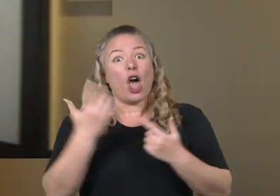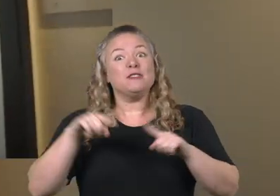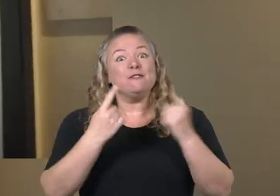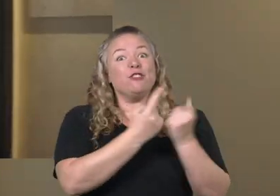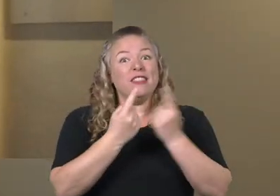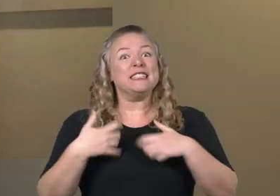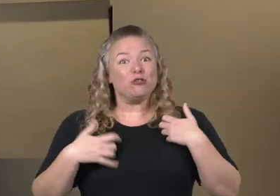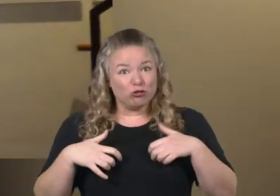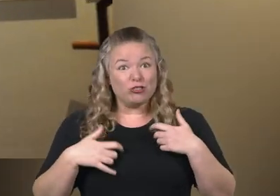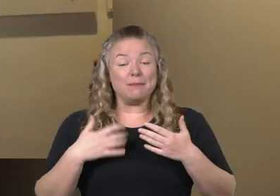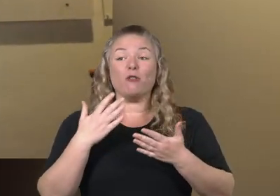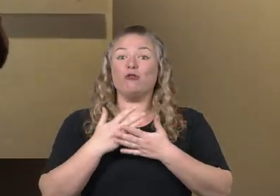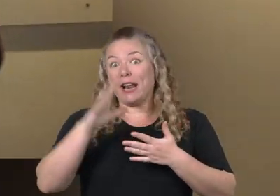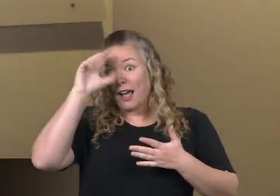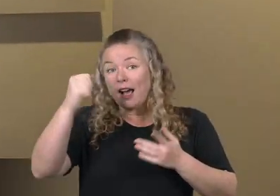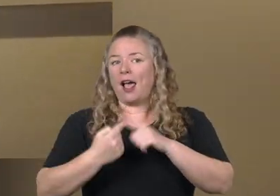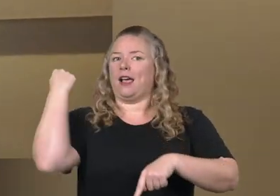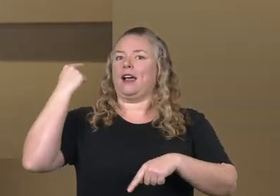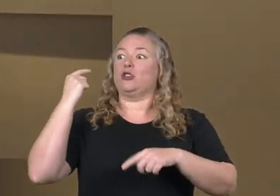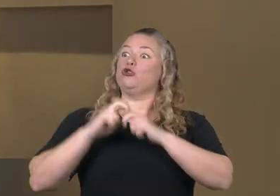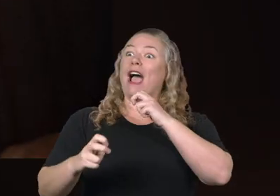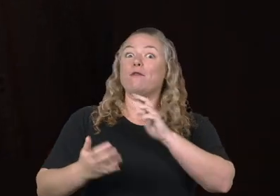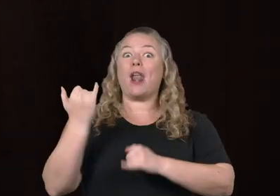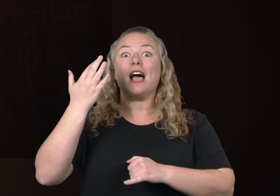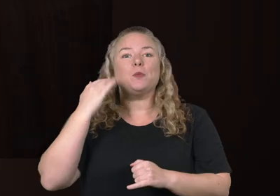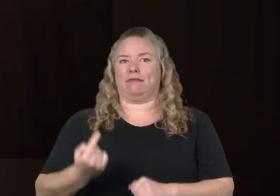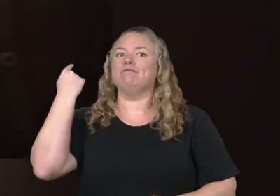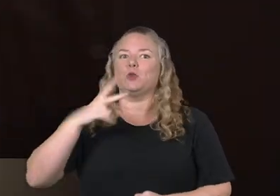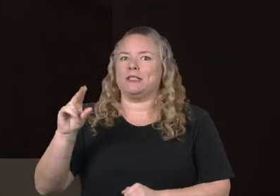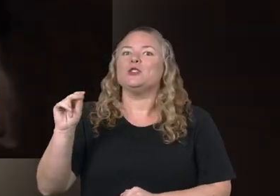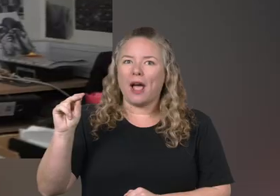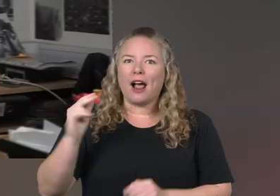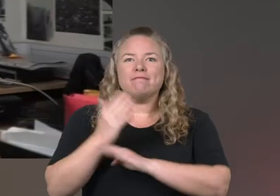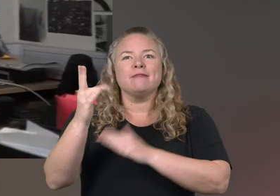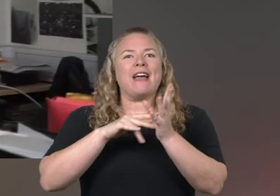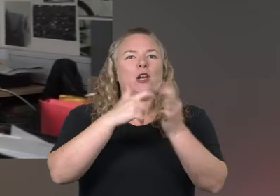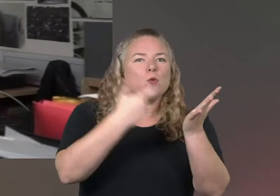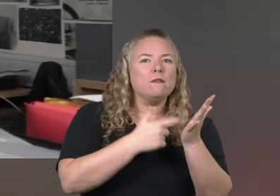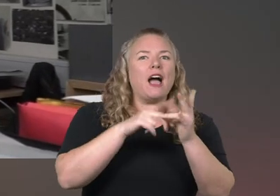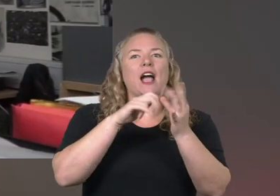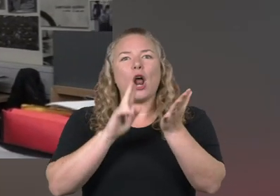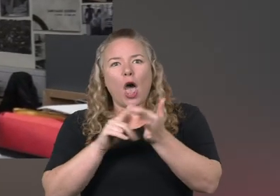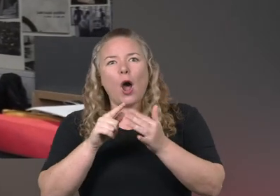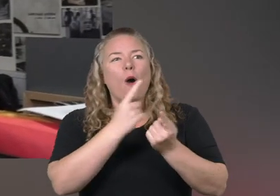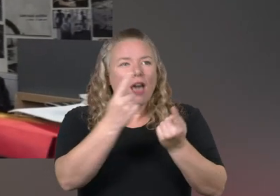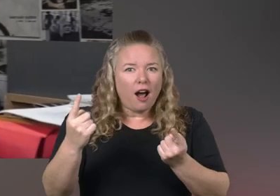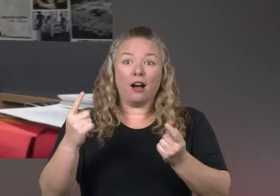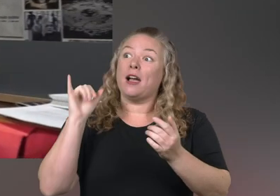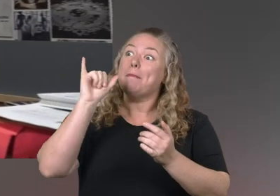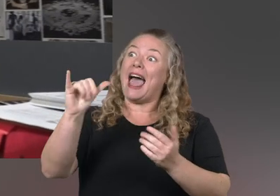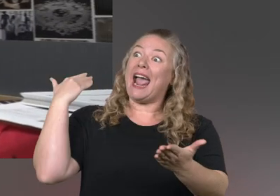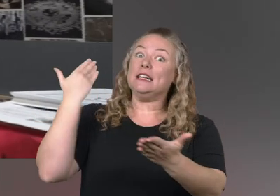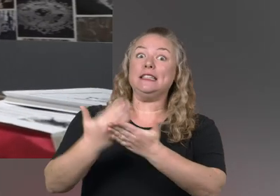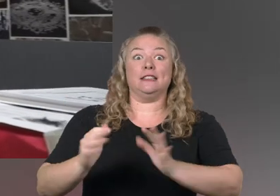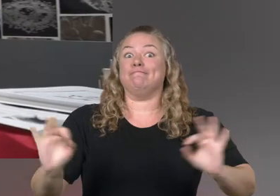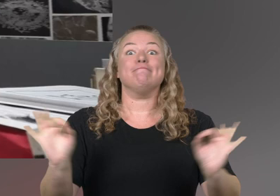the last time I sort of travelled. I travelled a bit to Vancouver and Cologne and places, and I don't think I've been on an aeroplane since. So that says